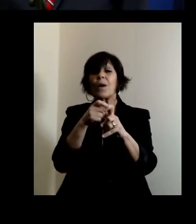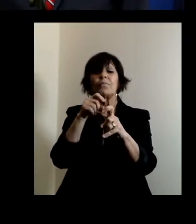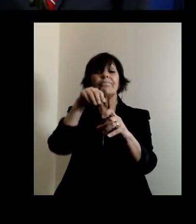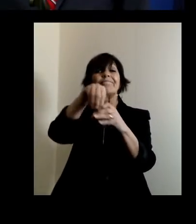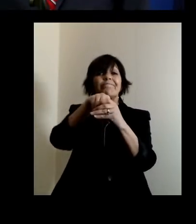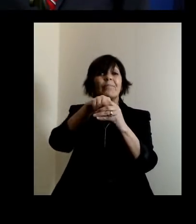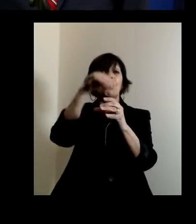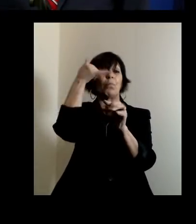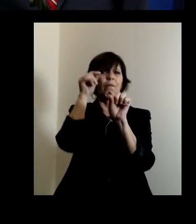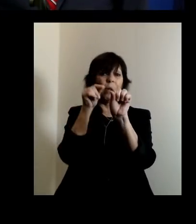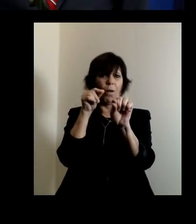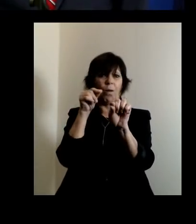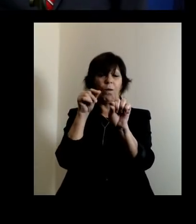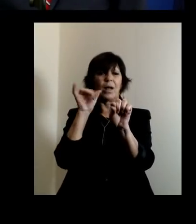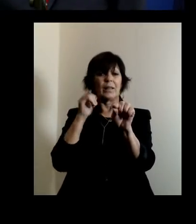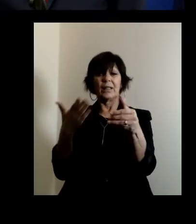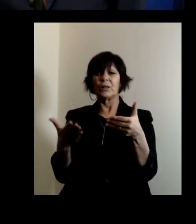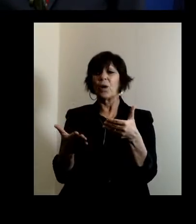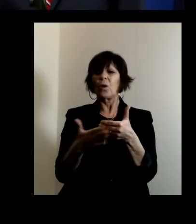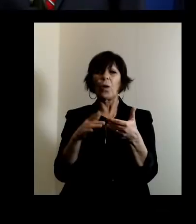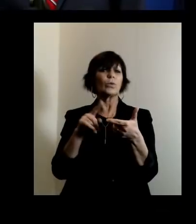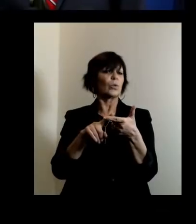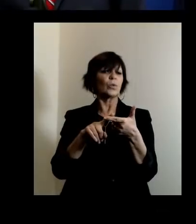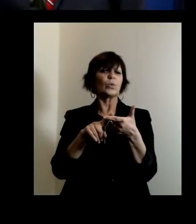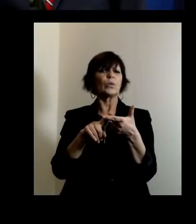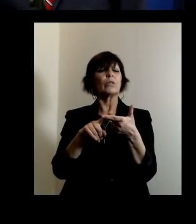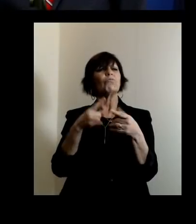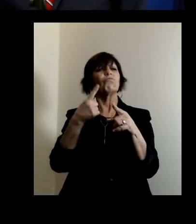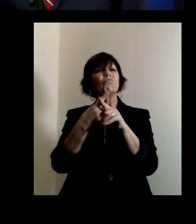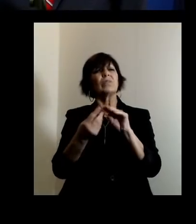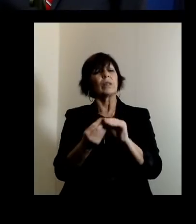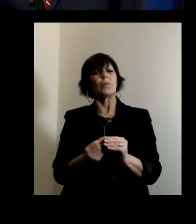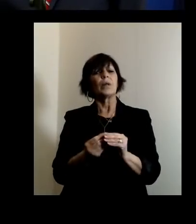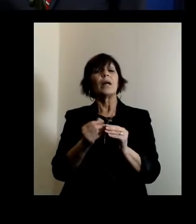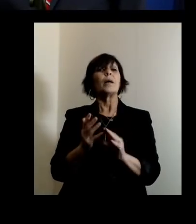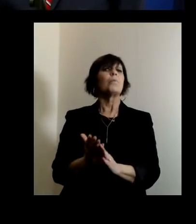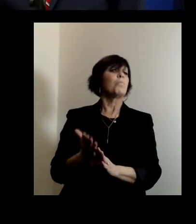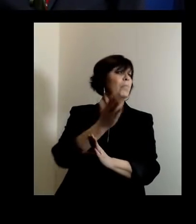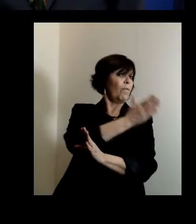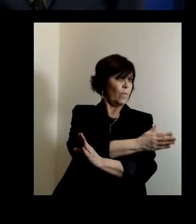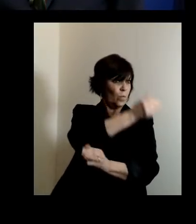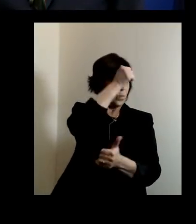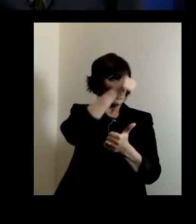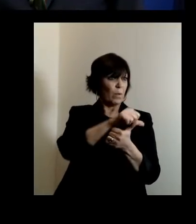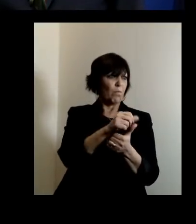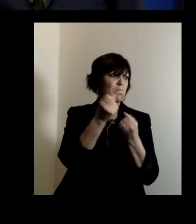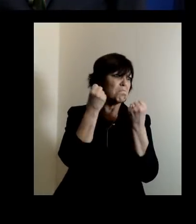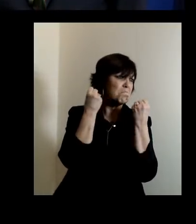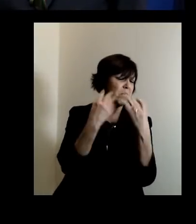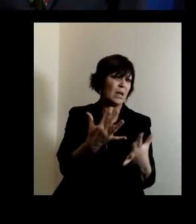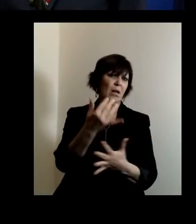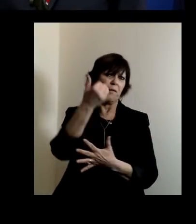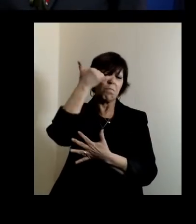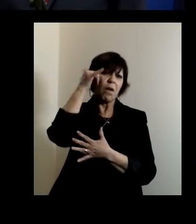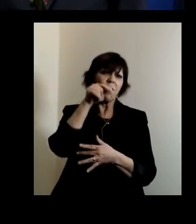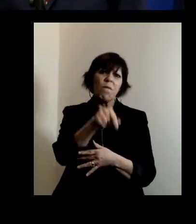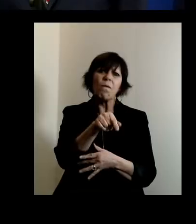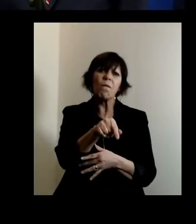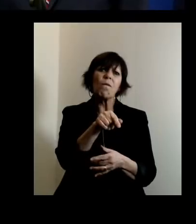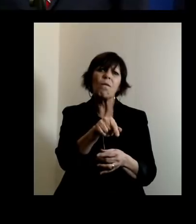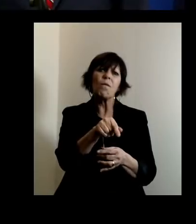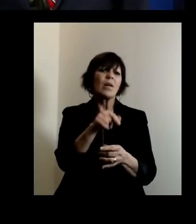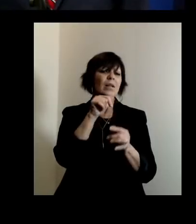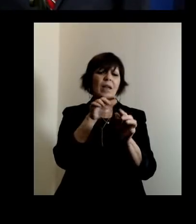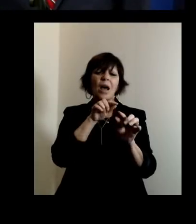Buffalo, which is very close to the population. It's not exactly what we were seeing earlier when the proportion of the cases were primarily coming